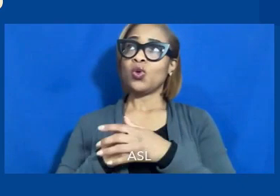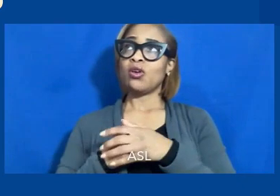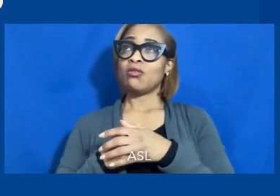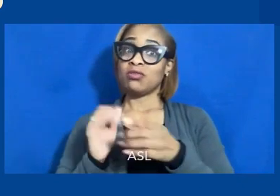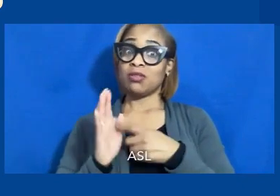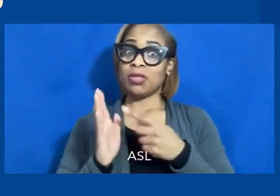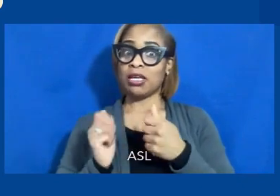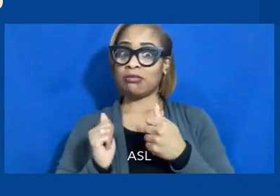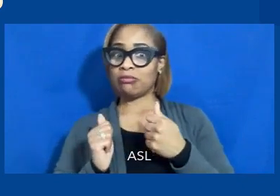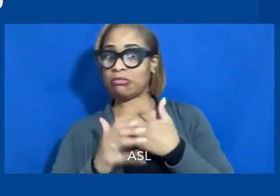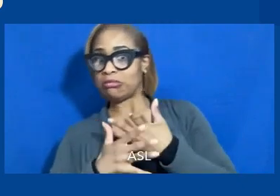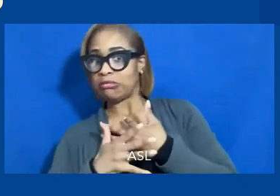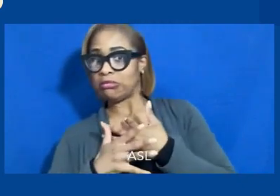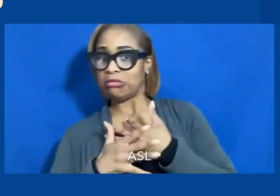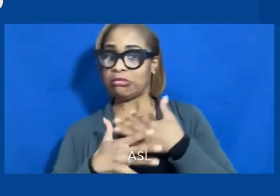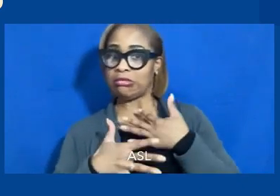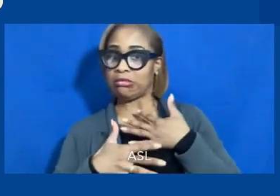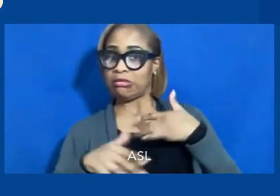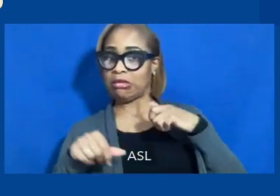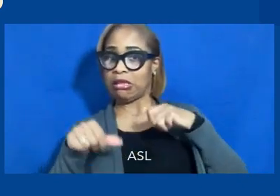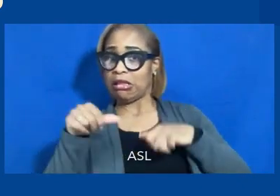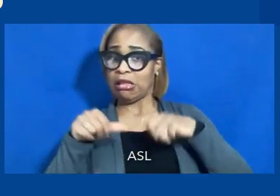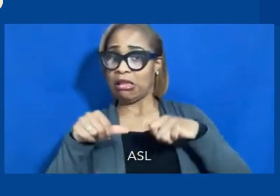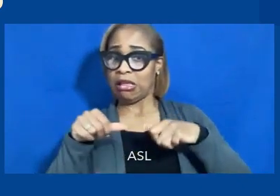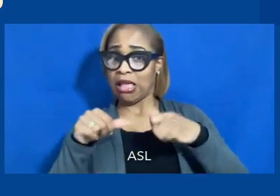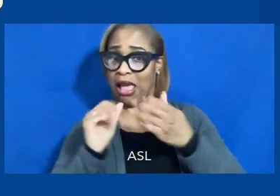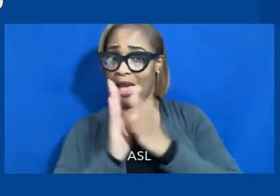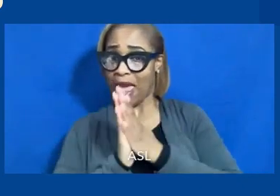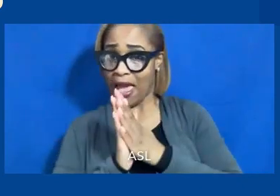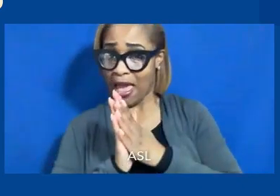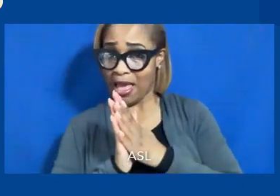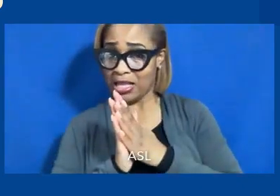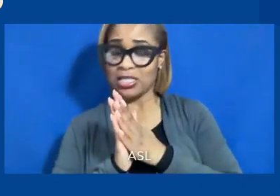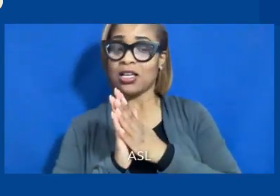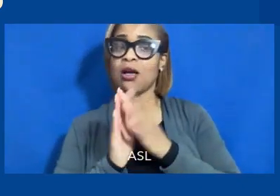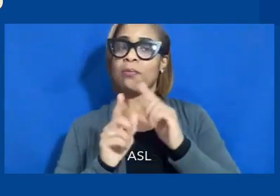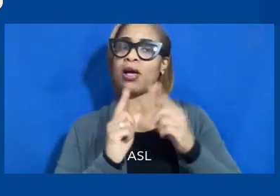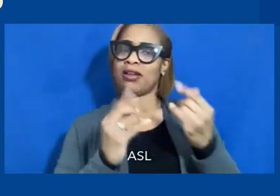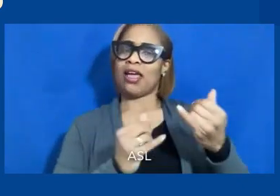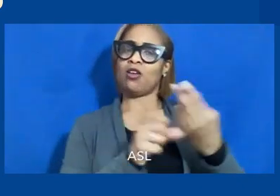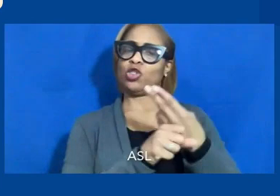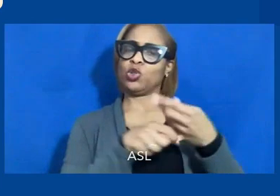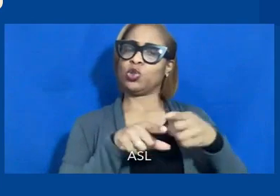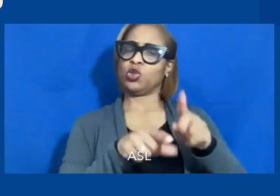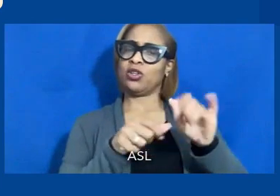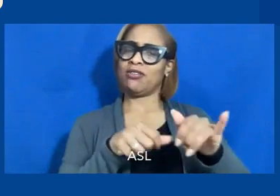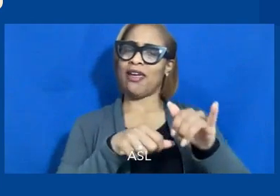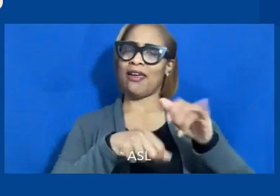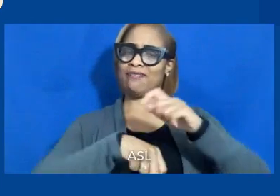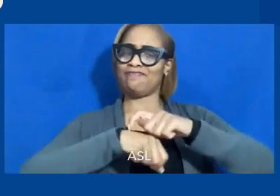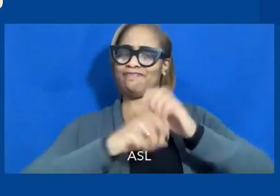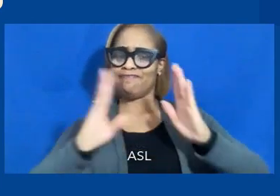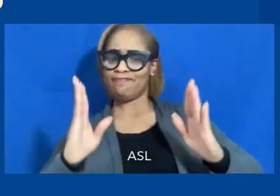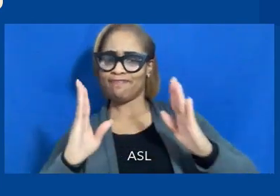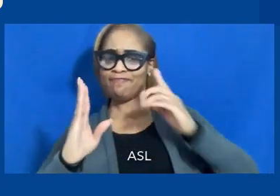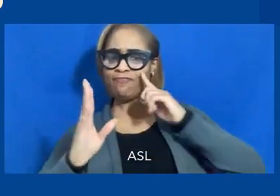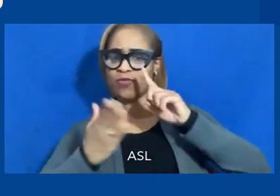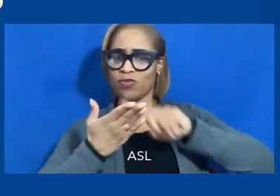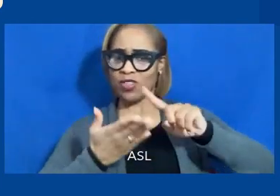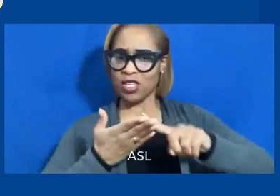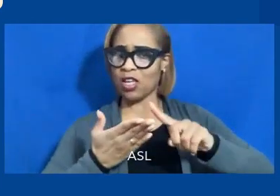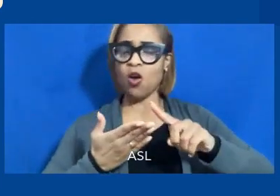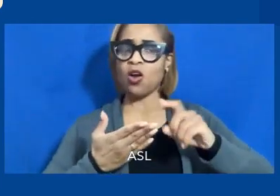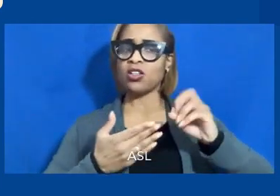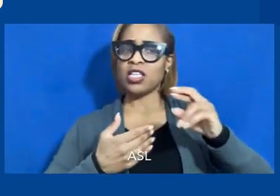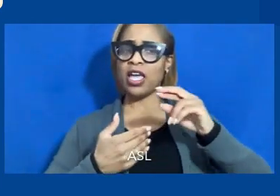ask for that you think you are using in that investigation period and like saying like, that's a deal breaker for